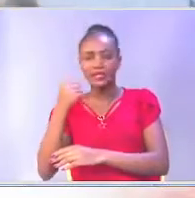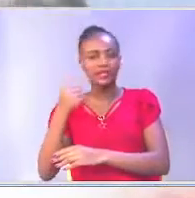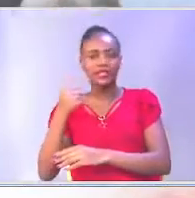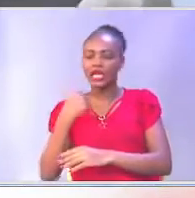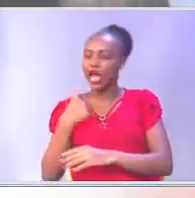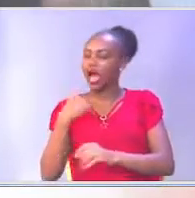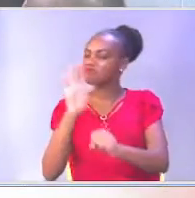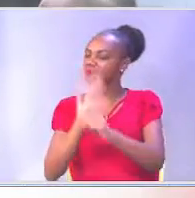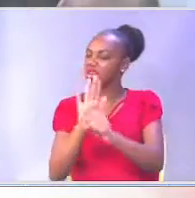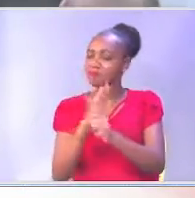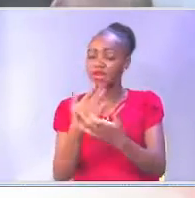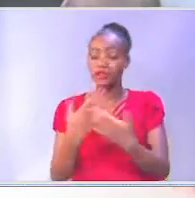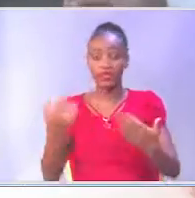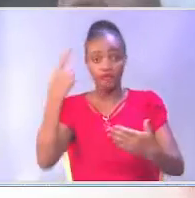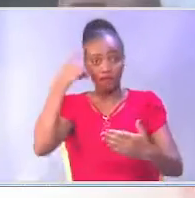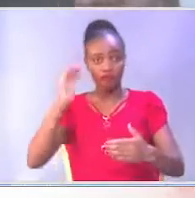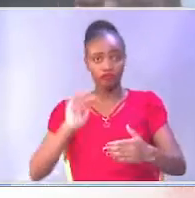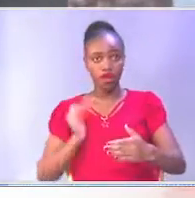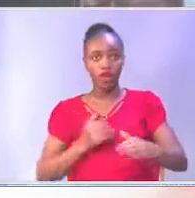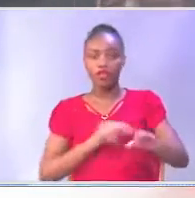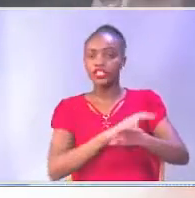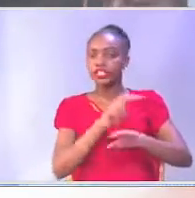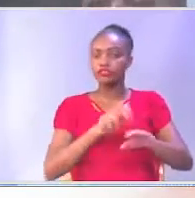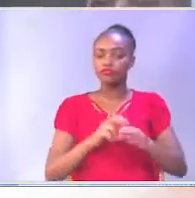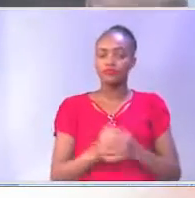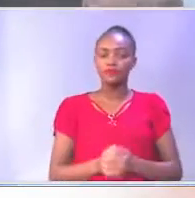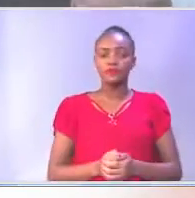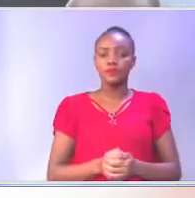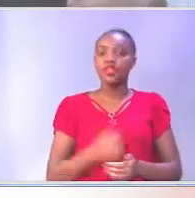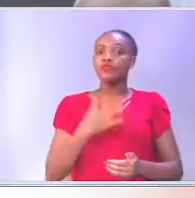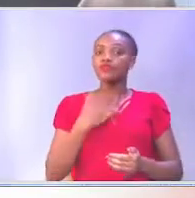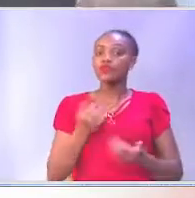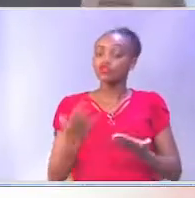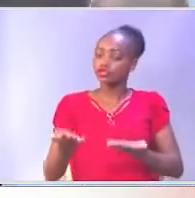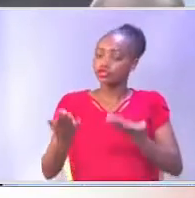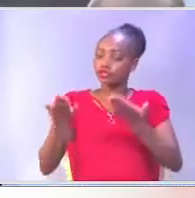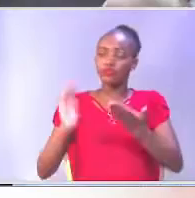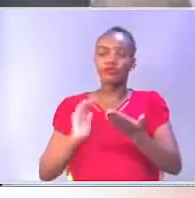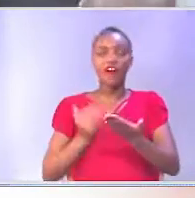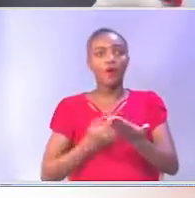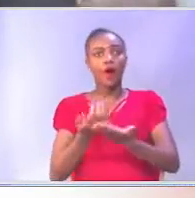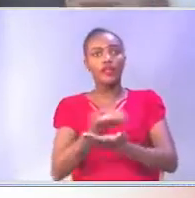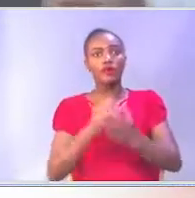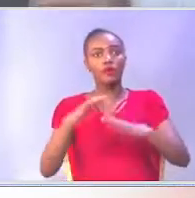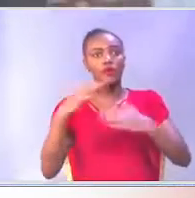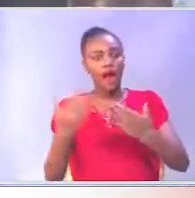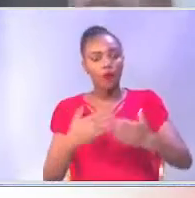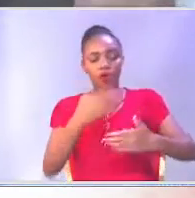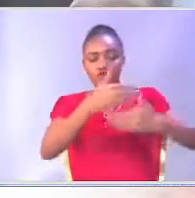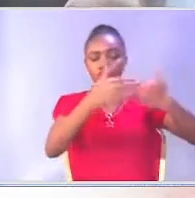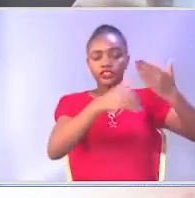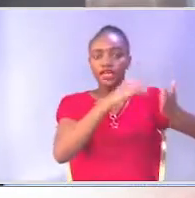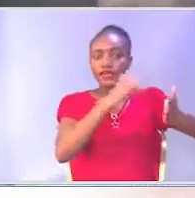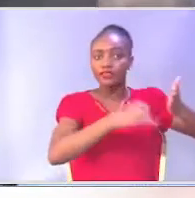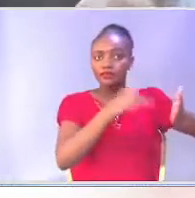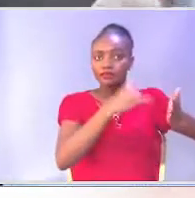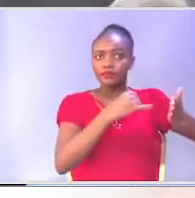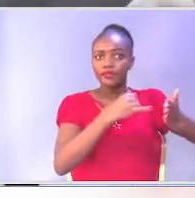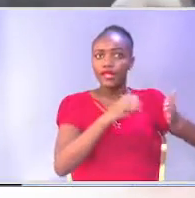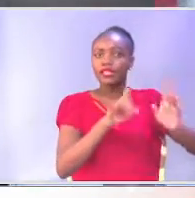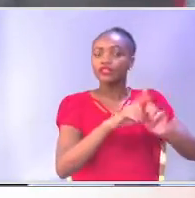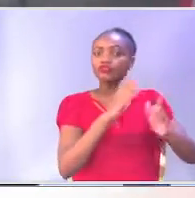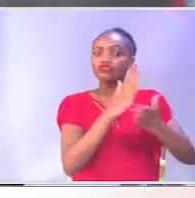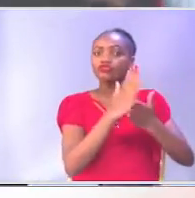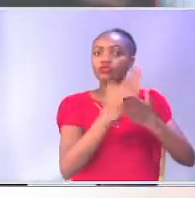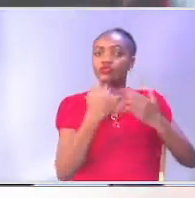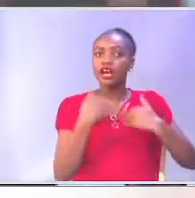Tunataka kuboresha uchumi kwa kujenga viwanda. Viwanda ili tufanye kitu yetu kwa